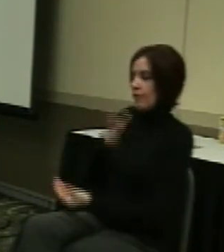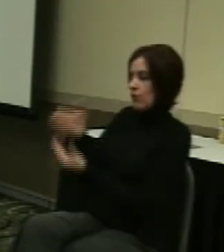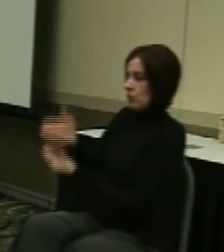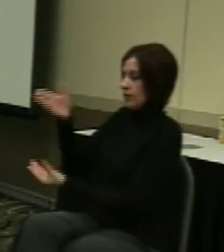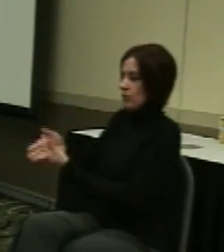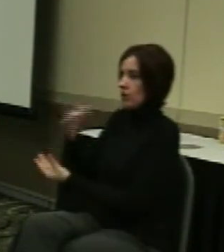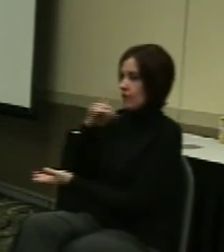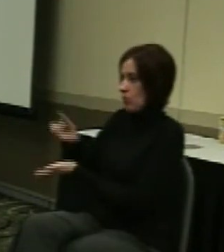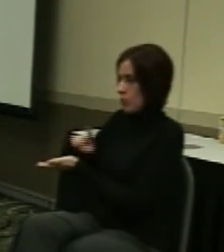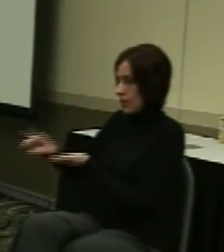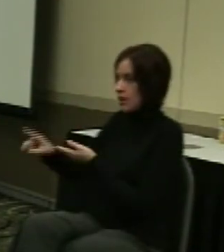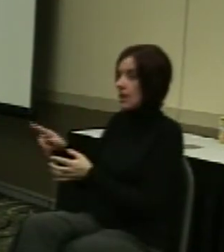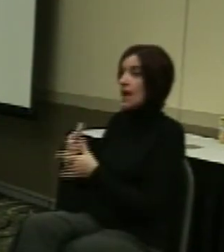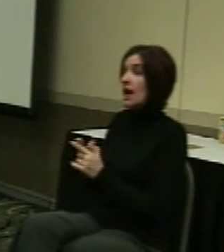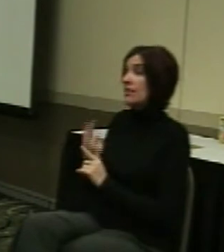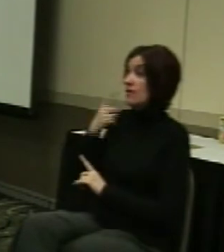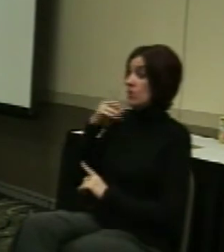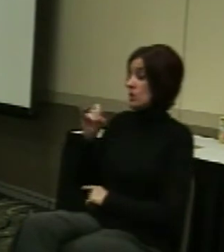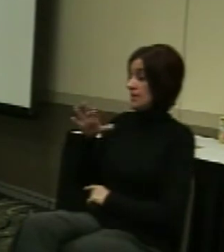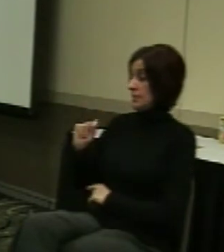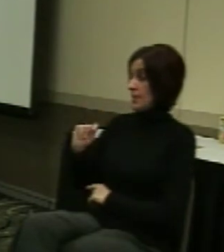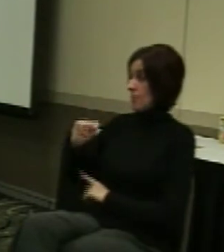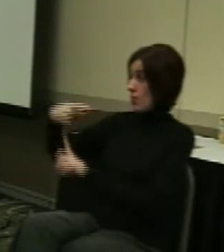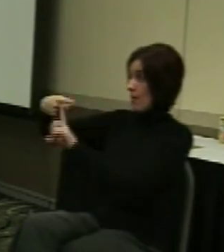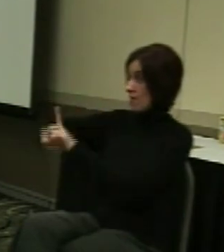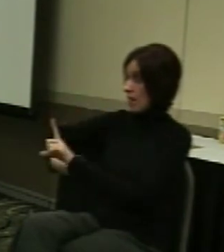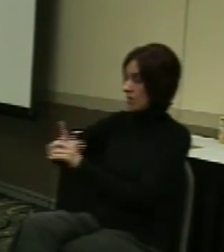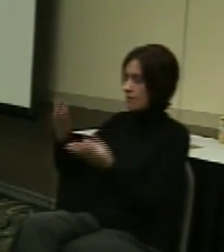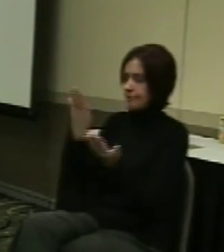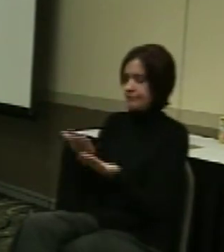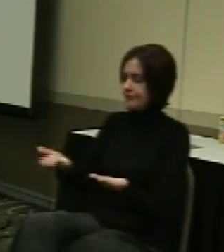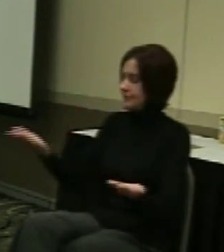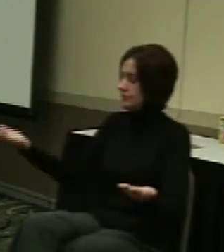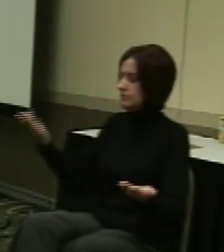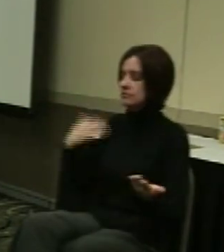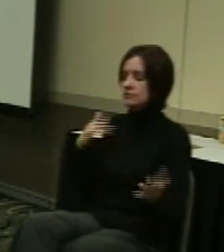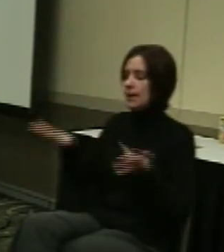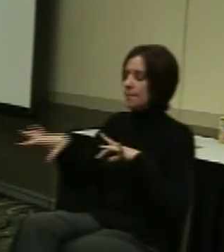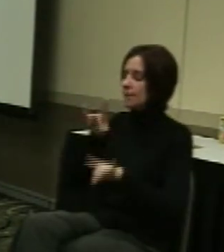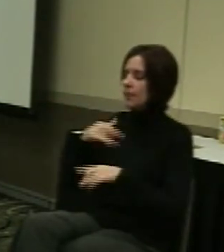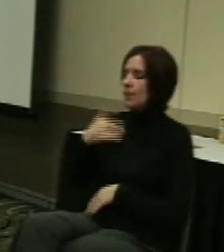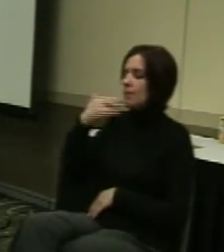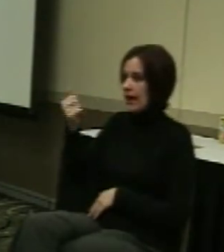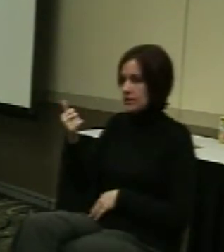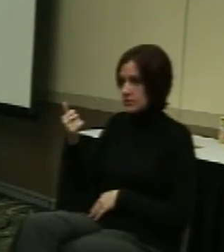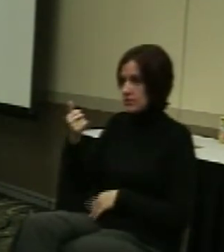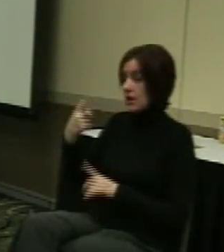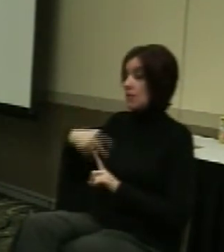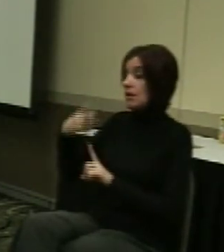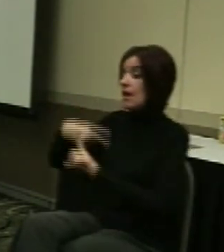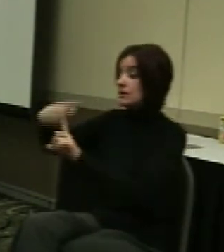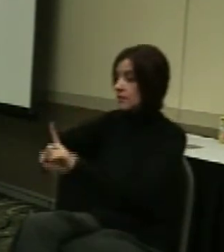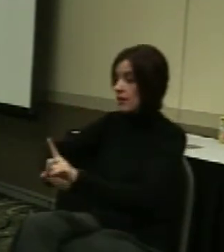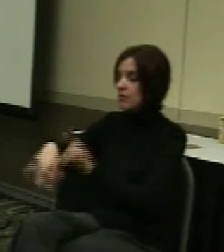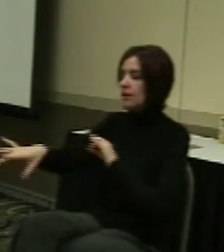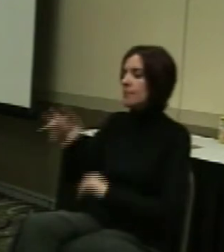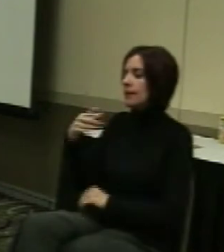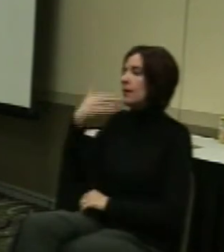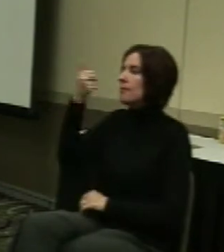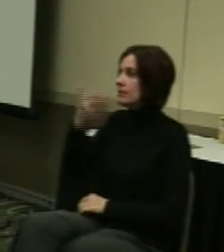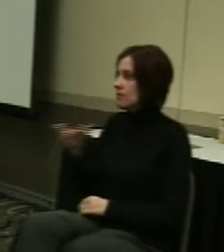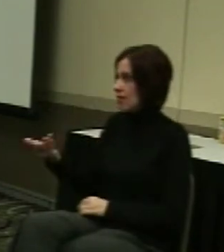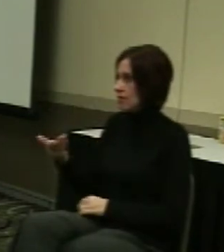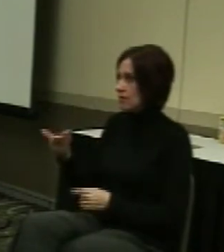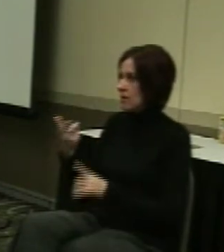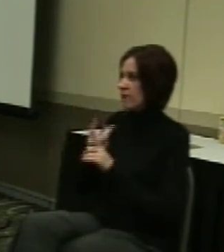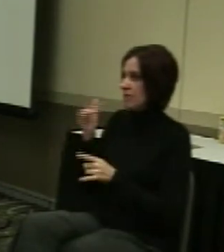for September. Pick the best work out of September and the best work out of October, and you could see the child's progress by the year end. So portfolios are a